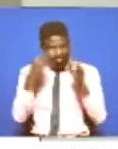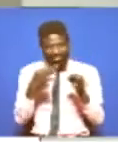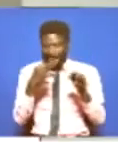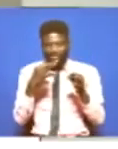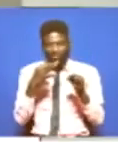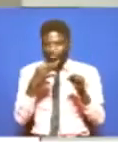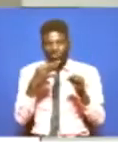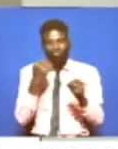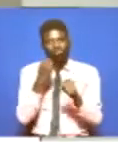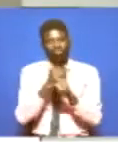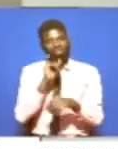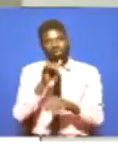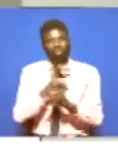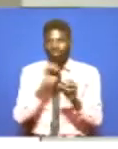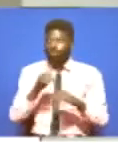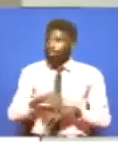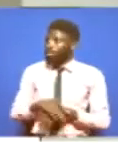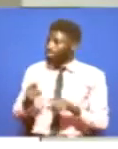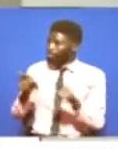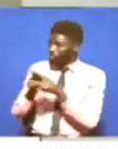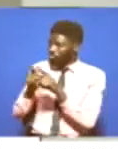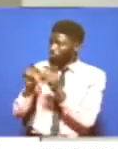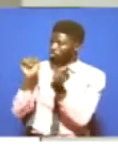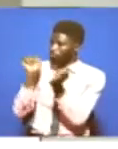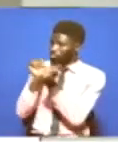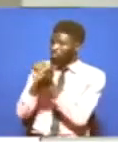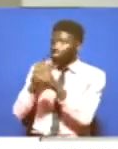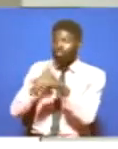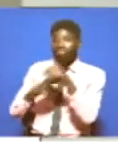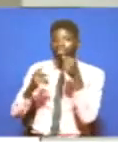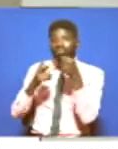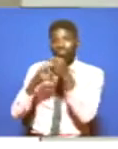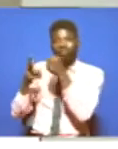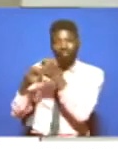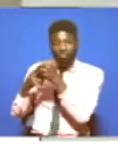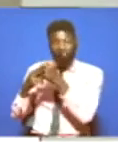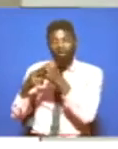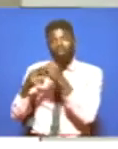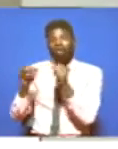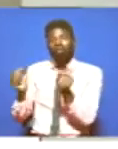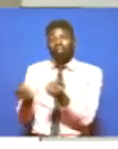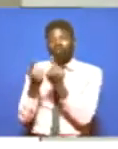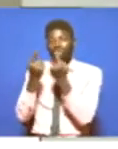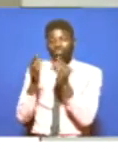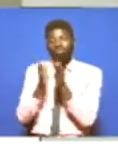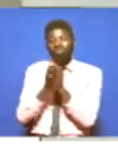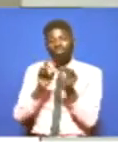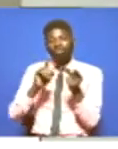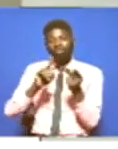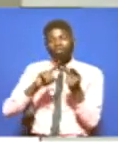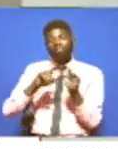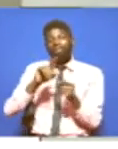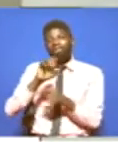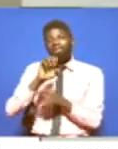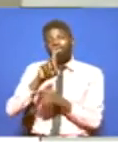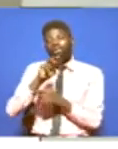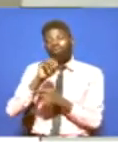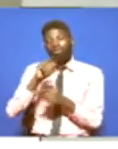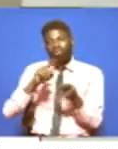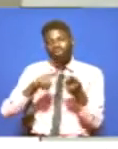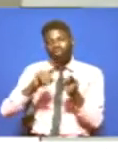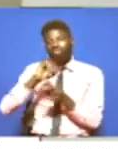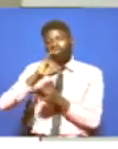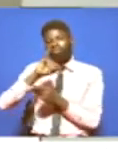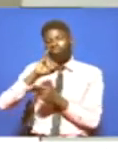the Saba Saba events. Yes. That was with Edward Oyugi, George Onyona, Professor Edward Oyugi, Professor